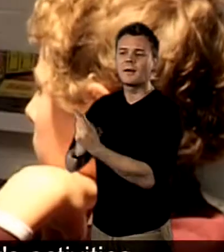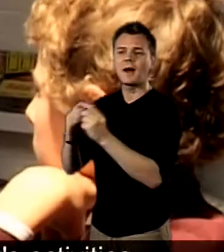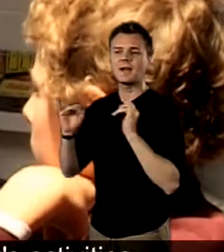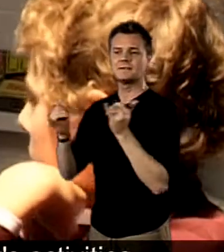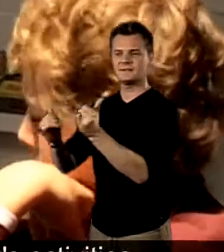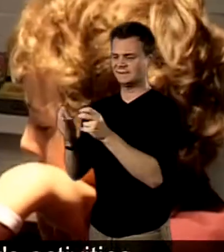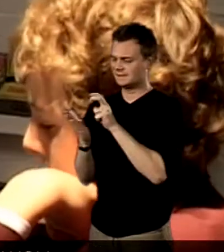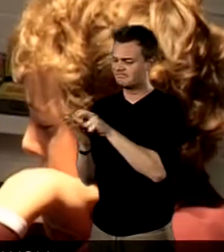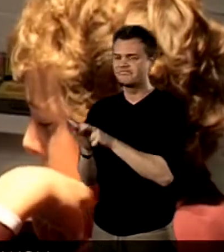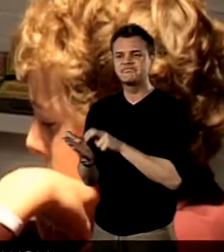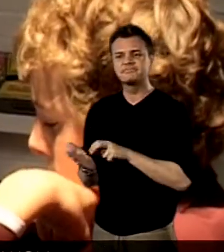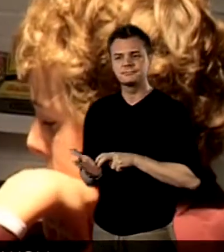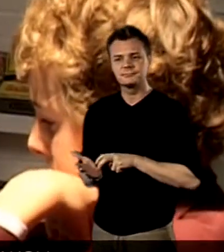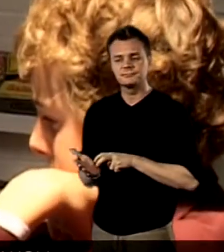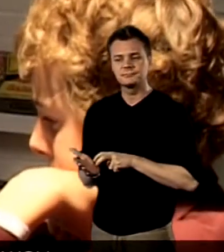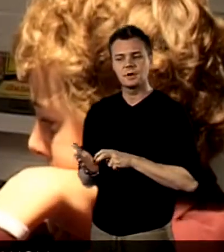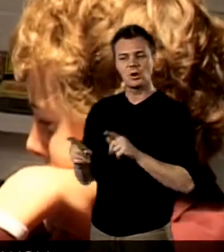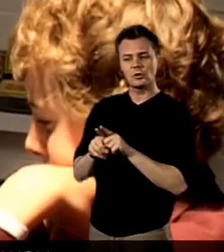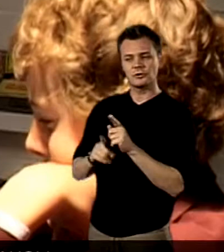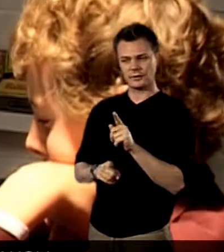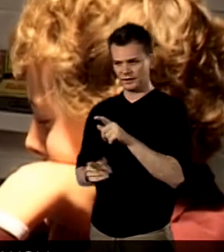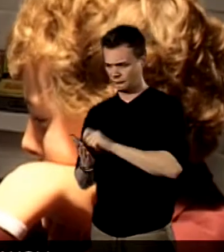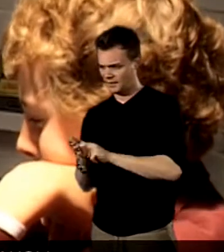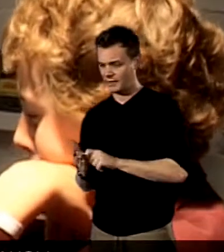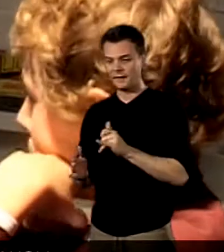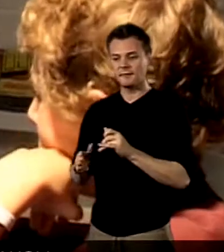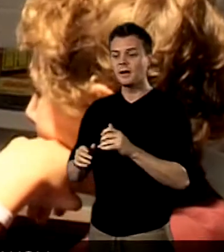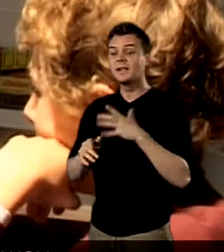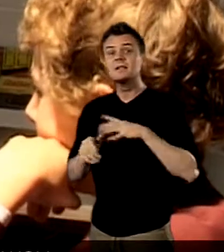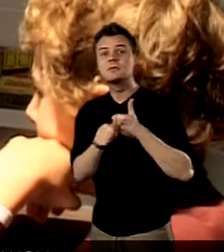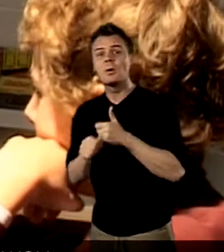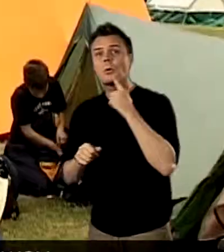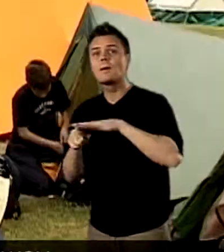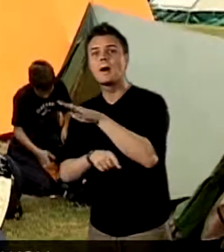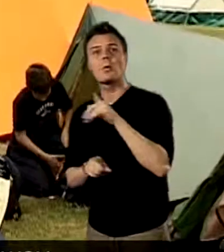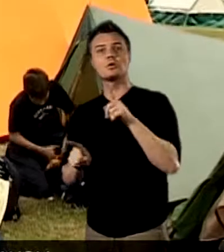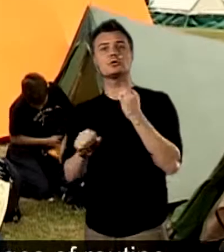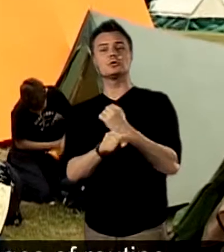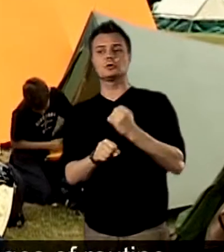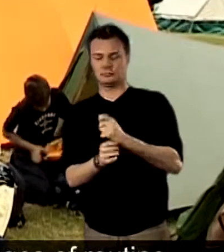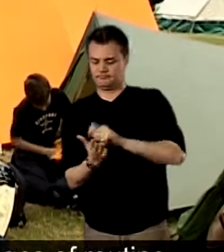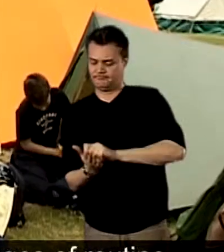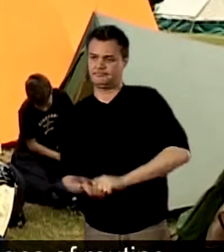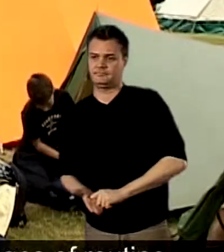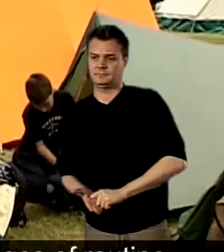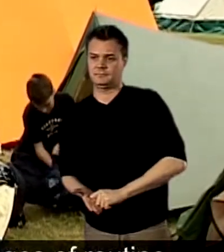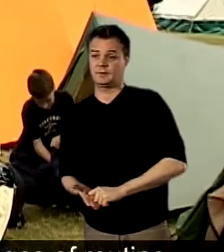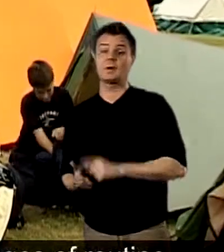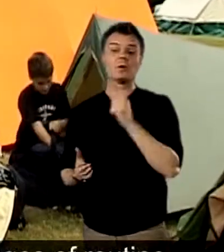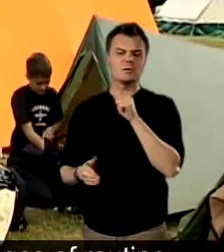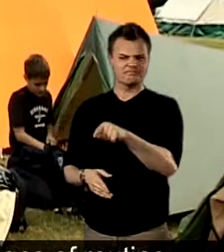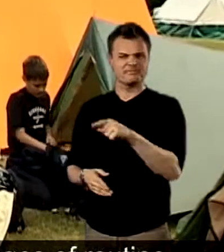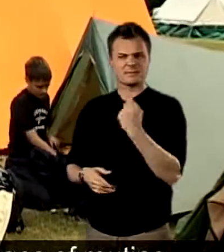written down what he should do if he needs support while he's away. Peter's autism means he often finds relating to his peers very